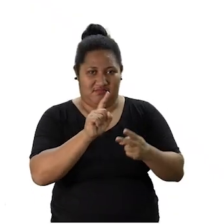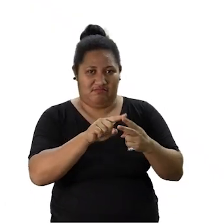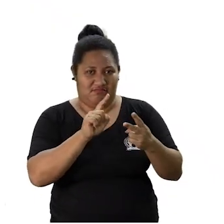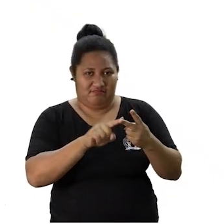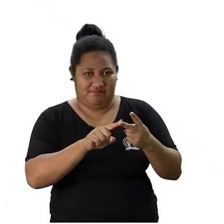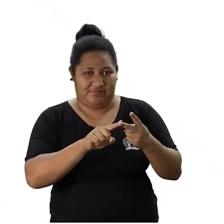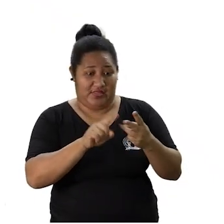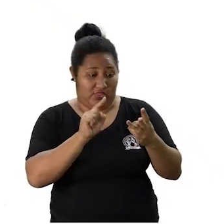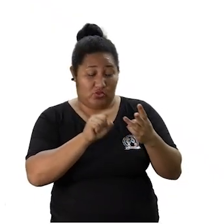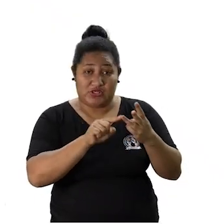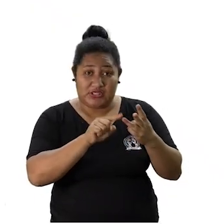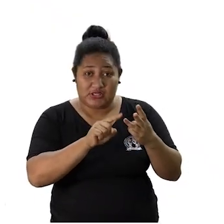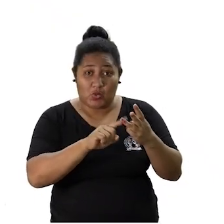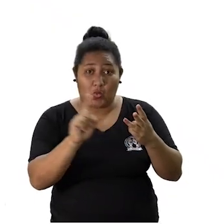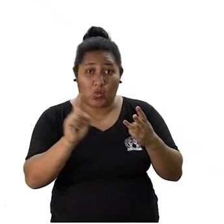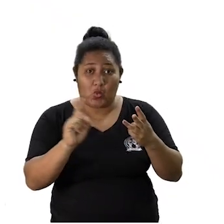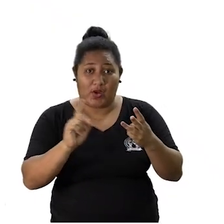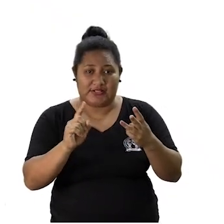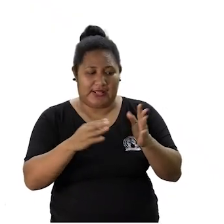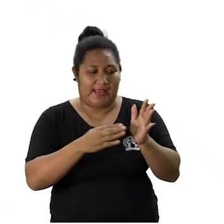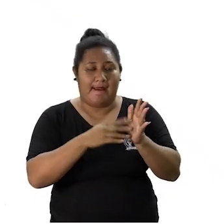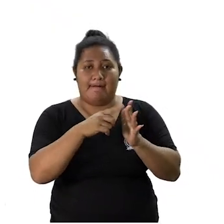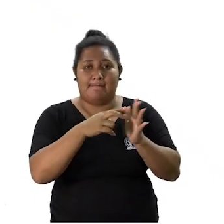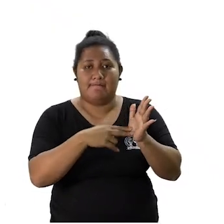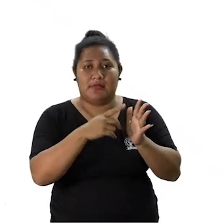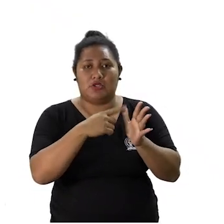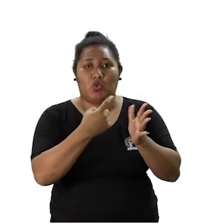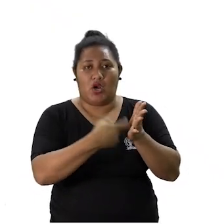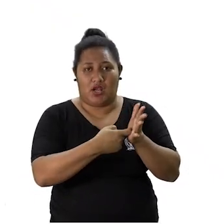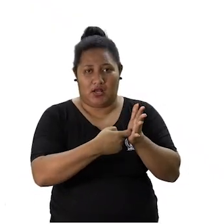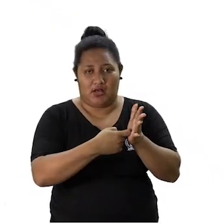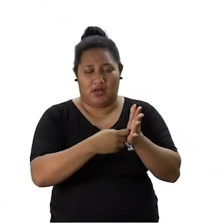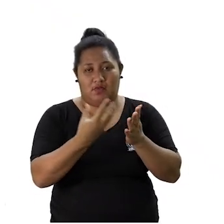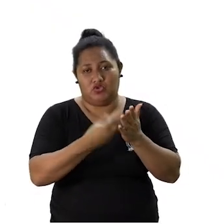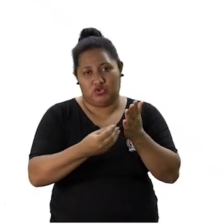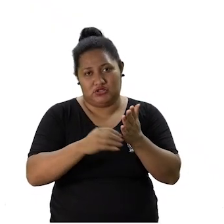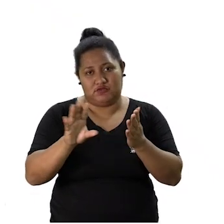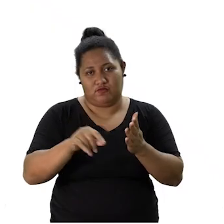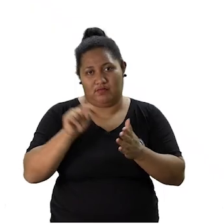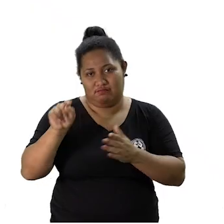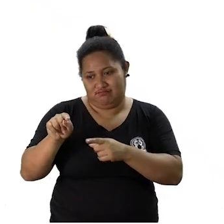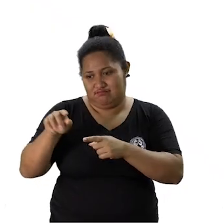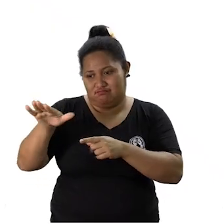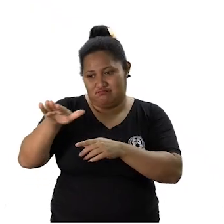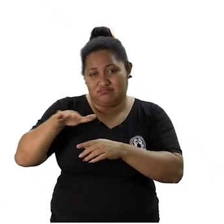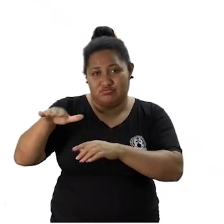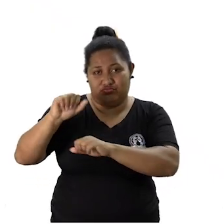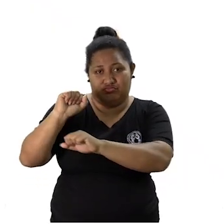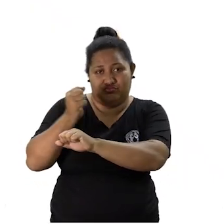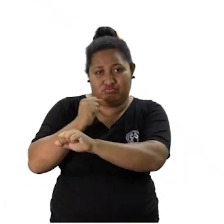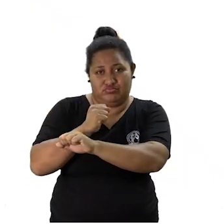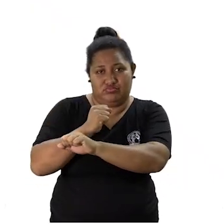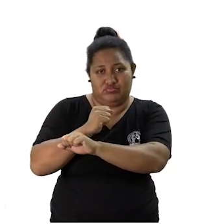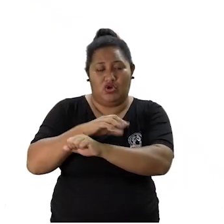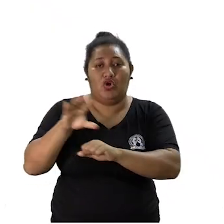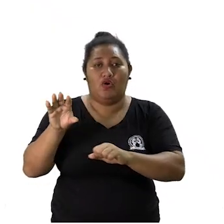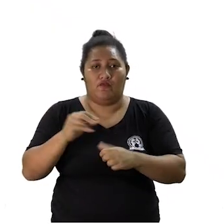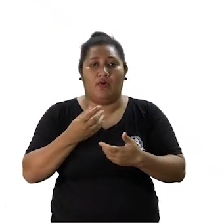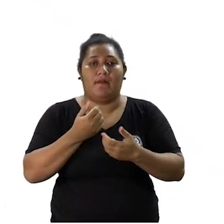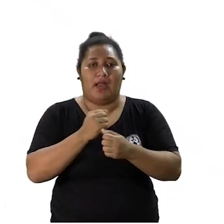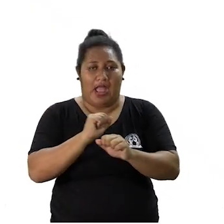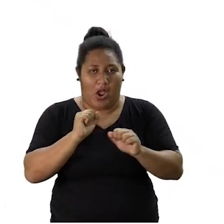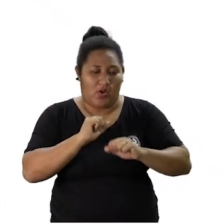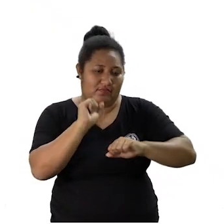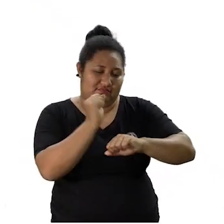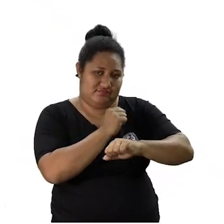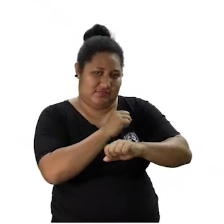And then 3, we get mineral resources from our inshore marine environment, from our marine